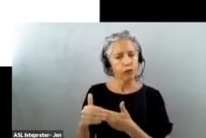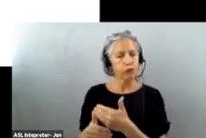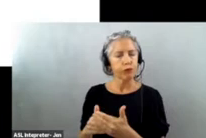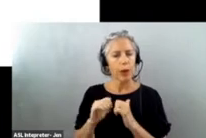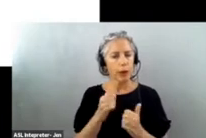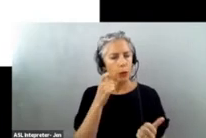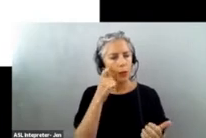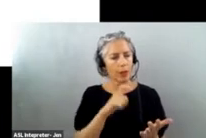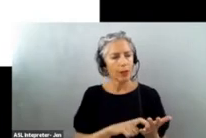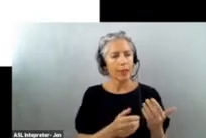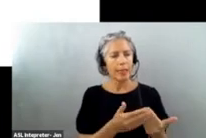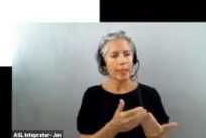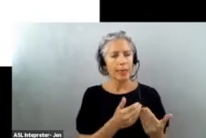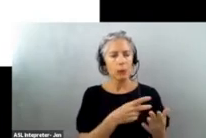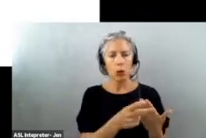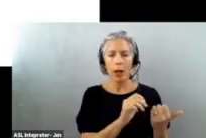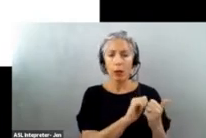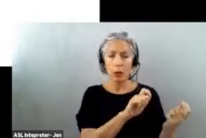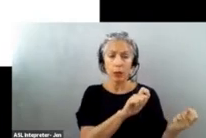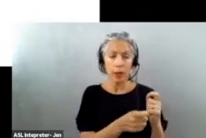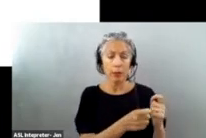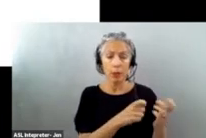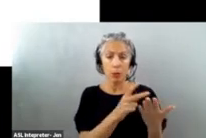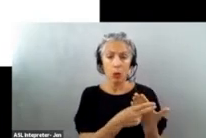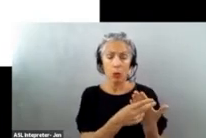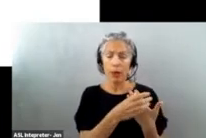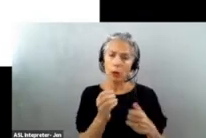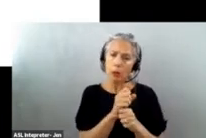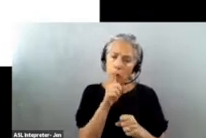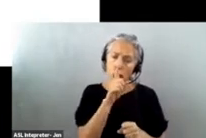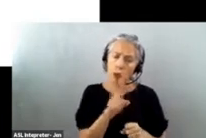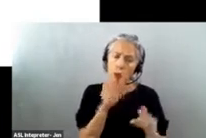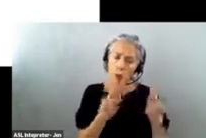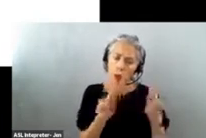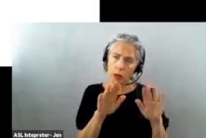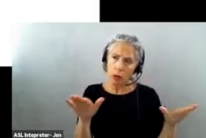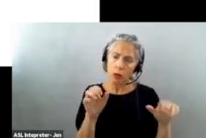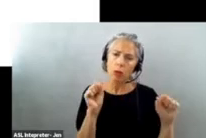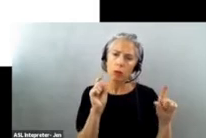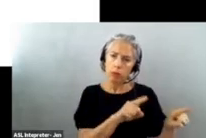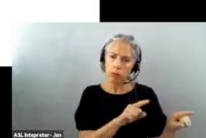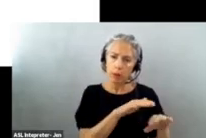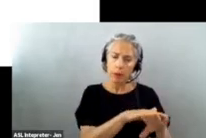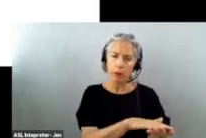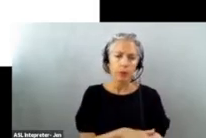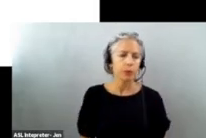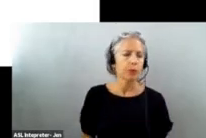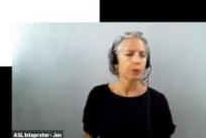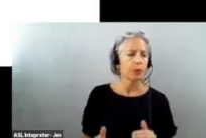ECD programs, how you adapt them, and that you secure the children are coming in. In the